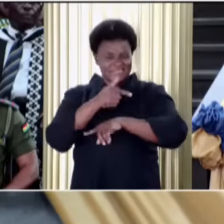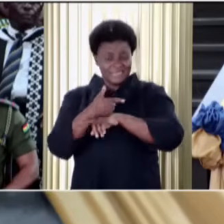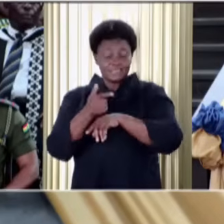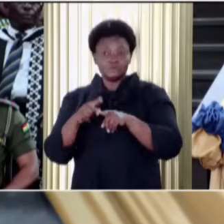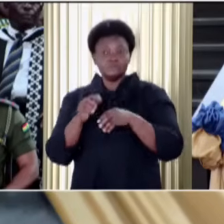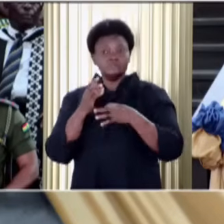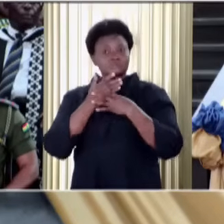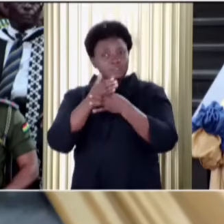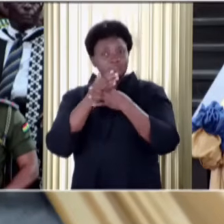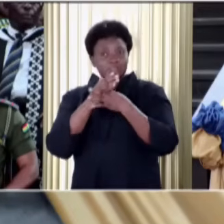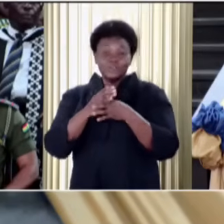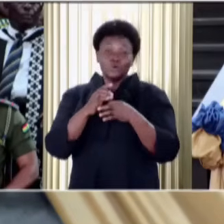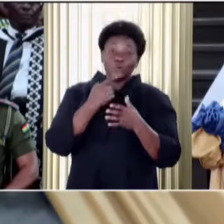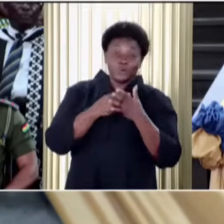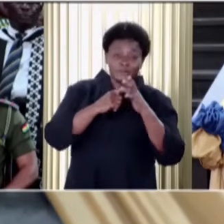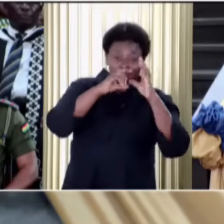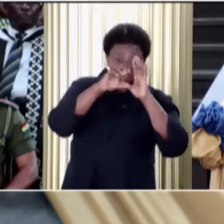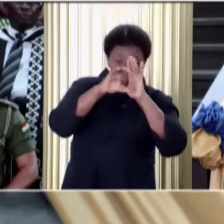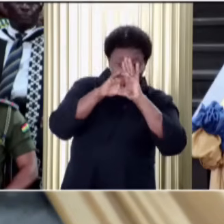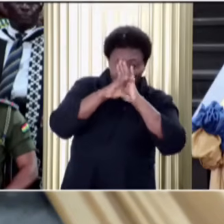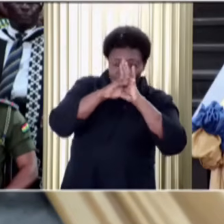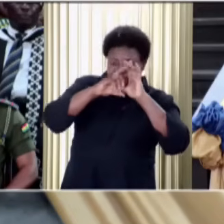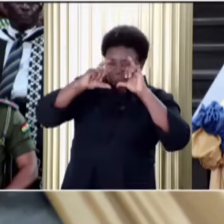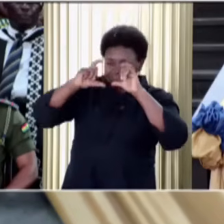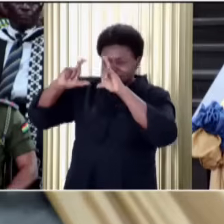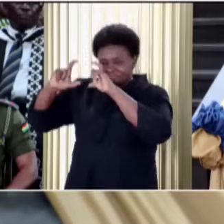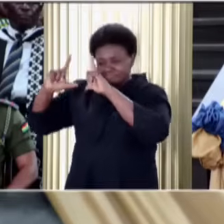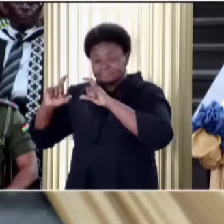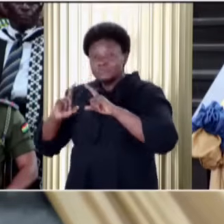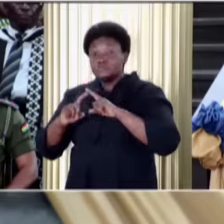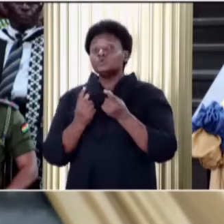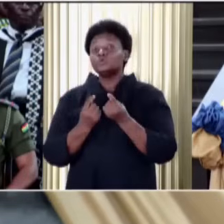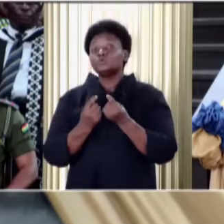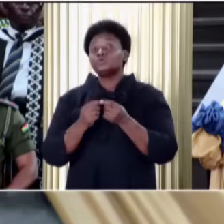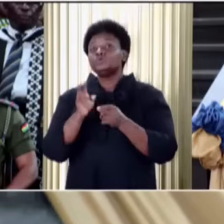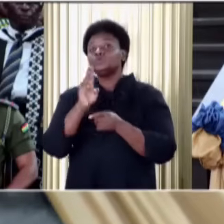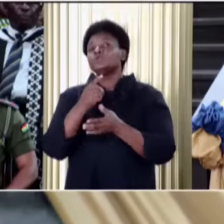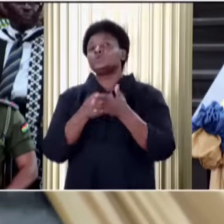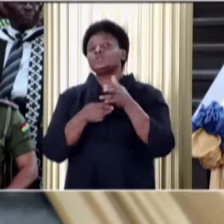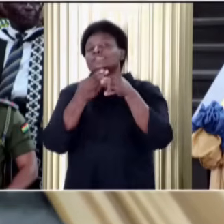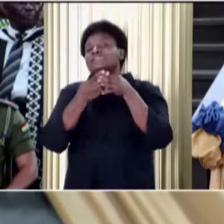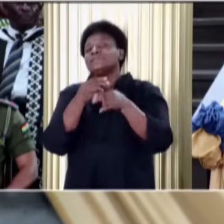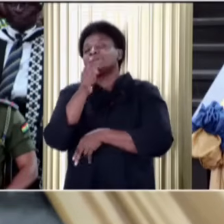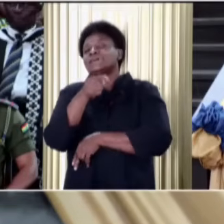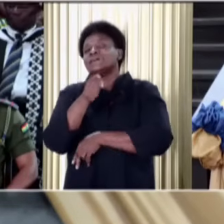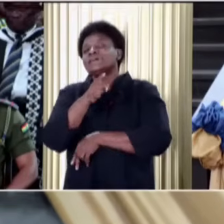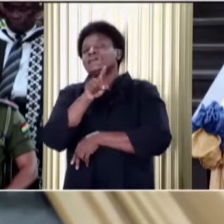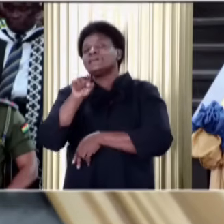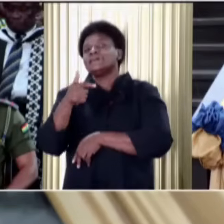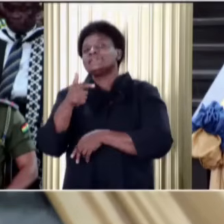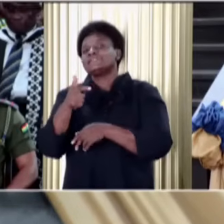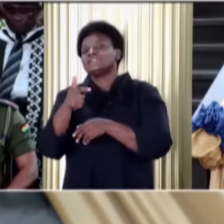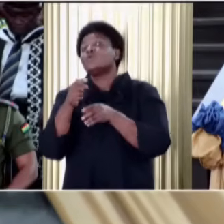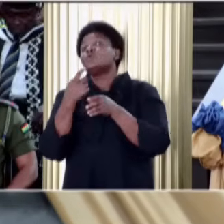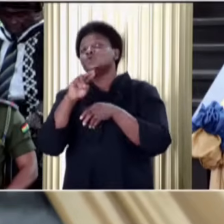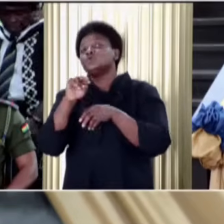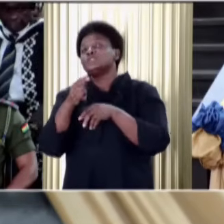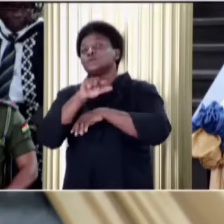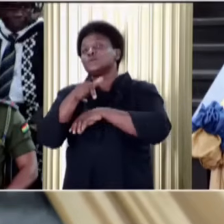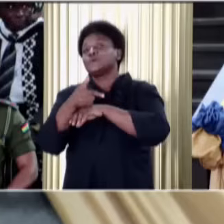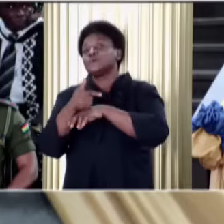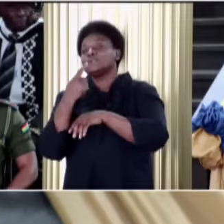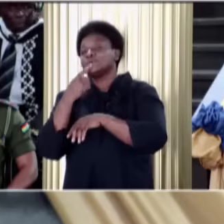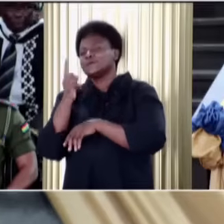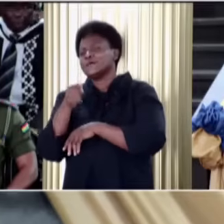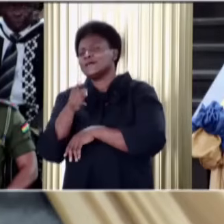sharing photos online to use the following hashtags: hashtag UG Congregation, hashtag